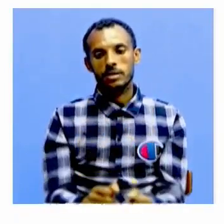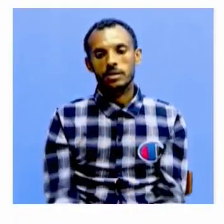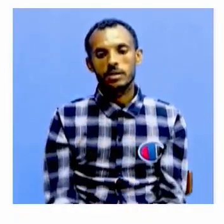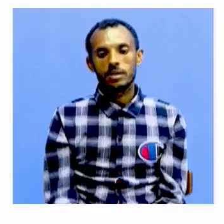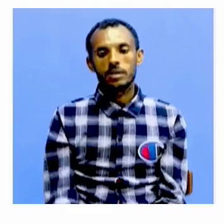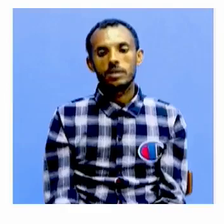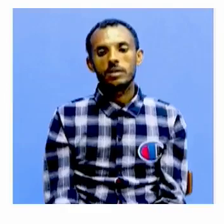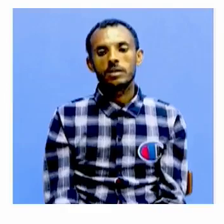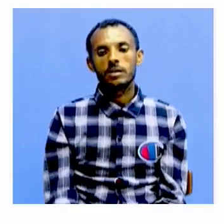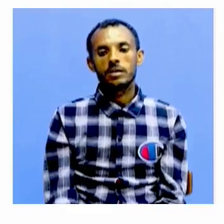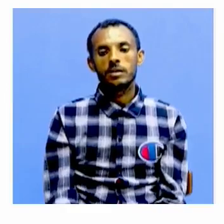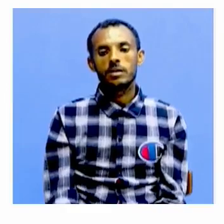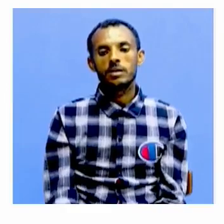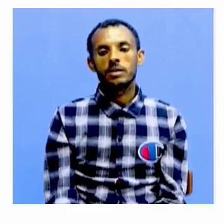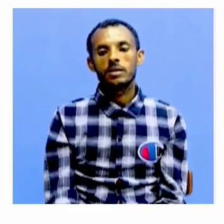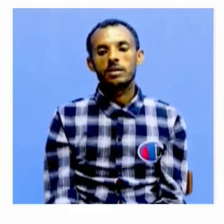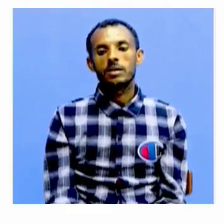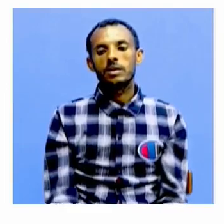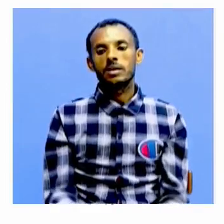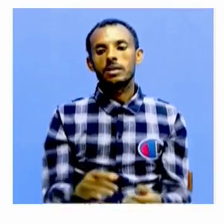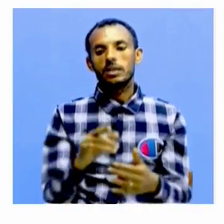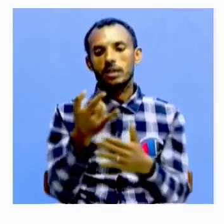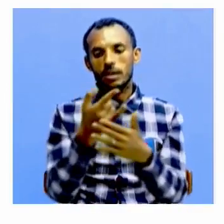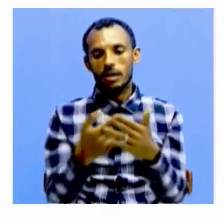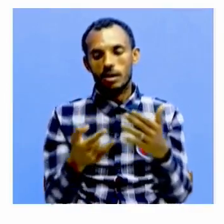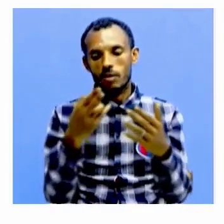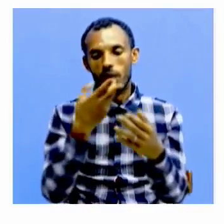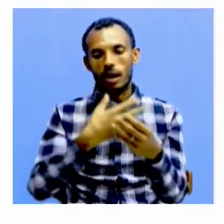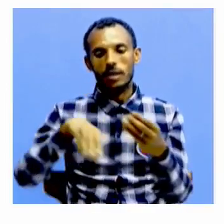or additional